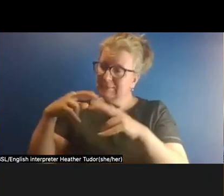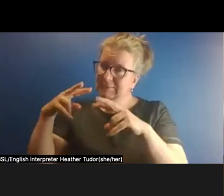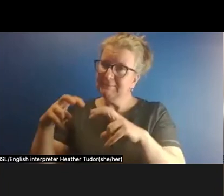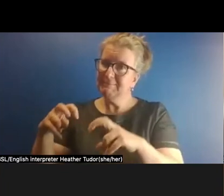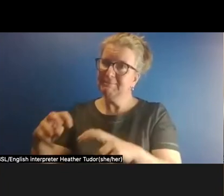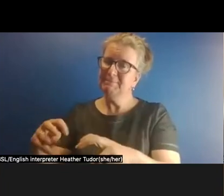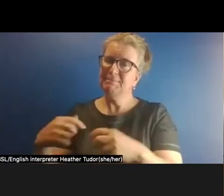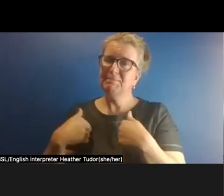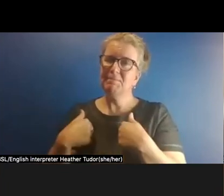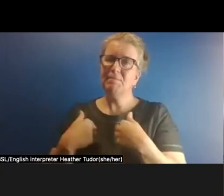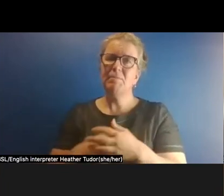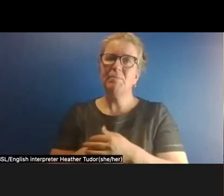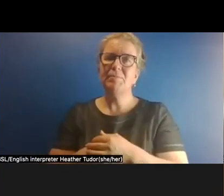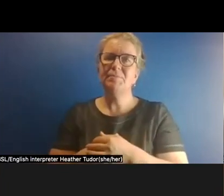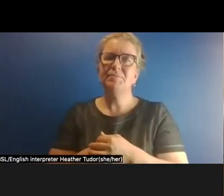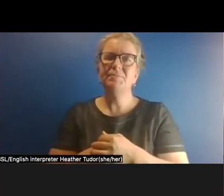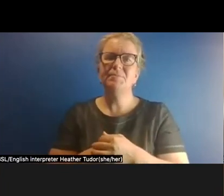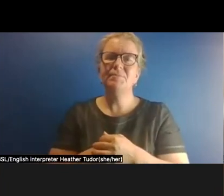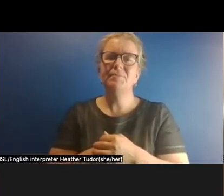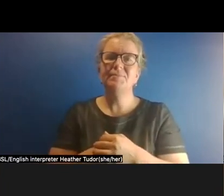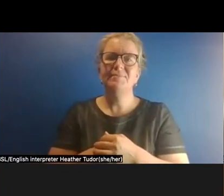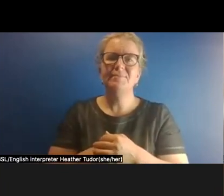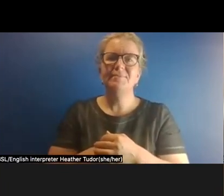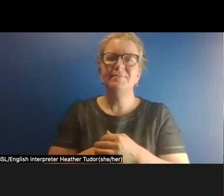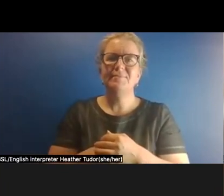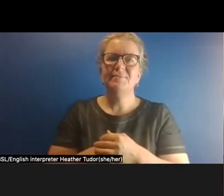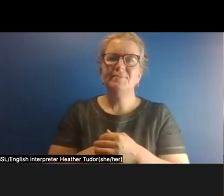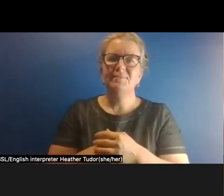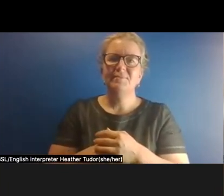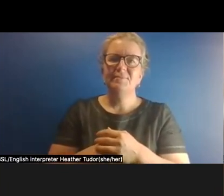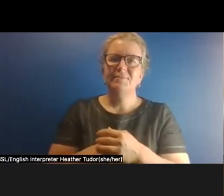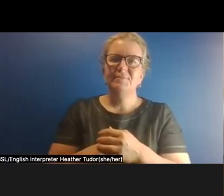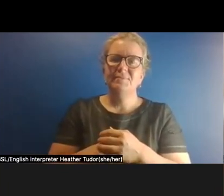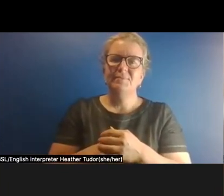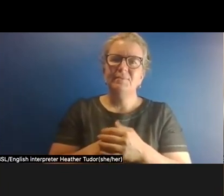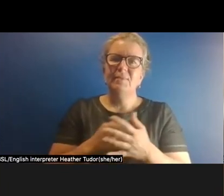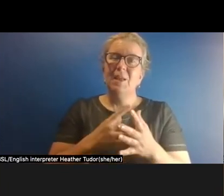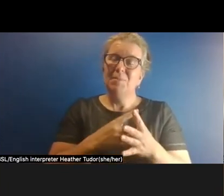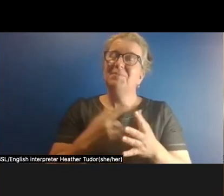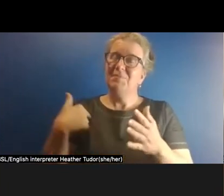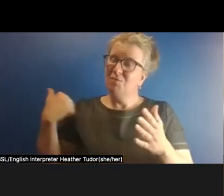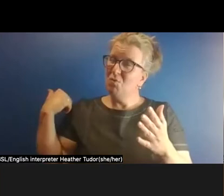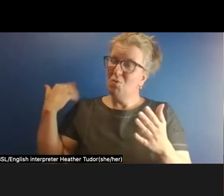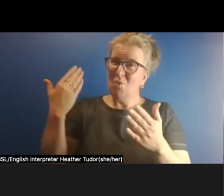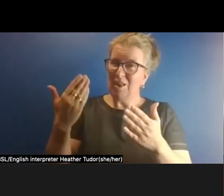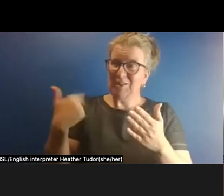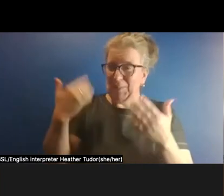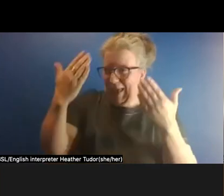Yeah, I think I had like for a long time I had I didn't know how to explore. I did have like urge